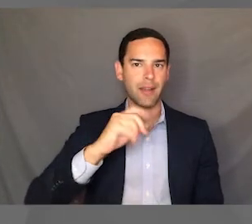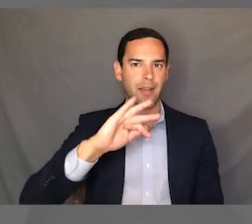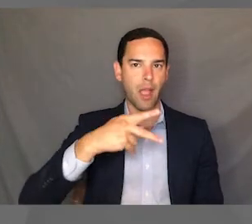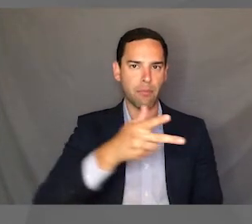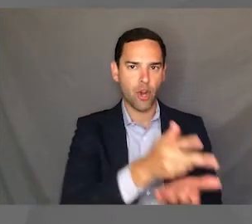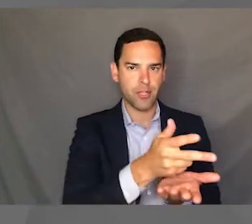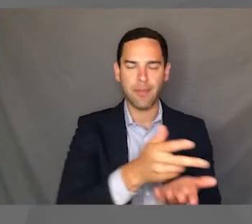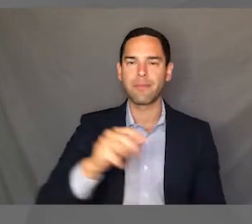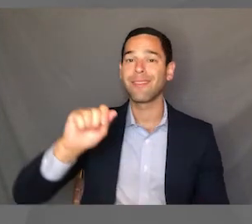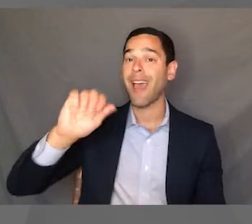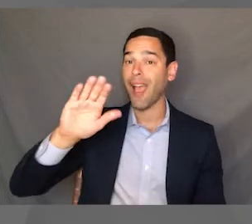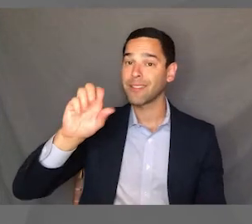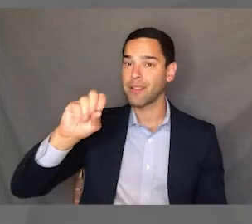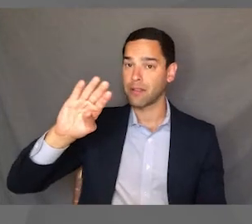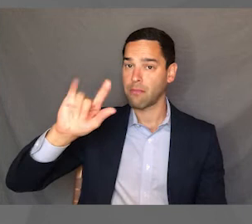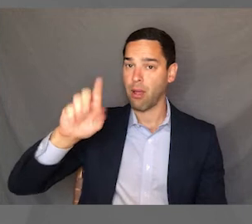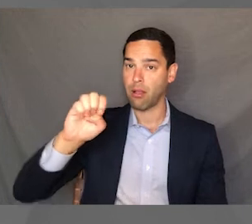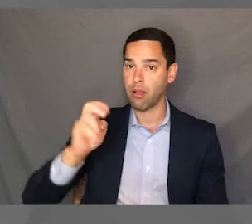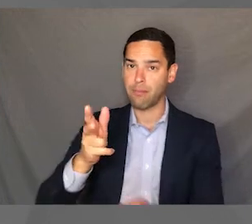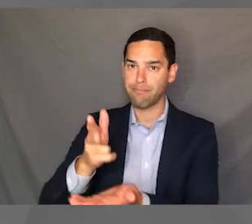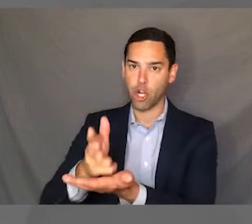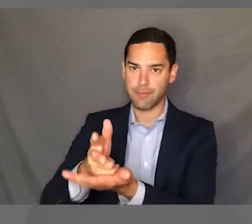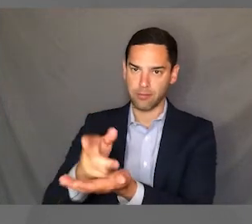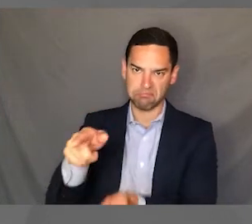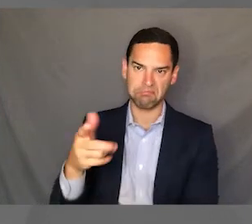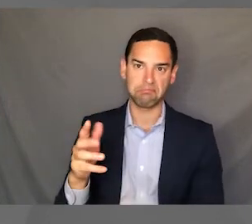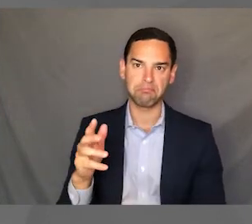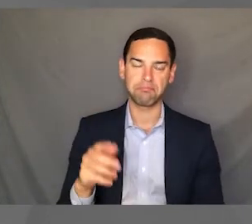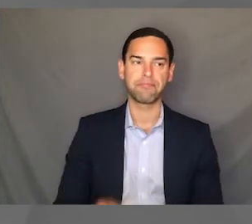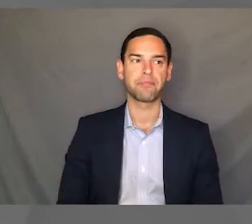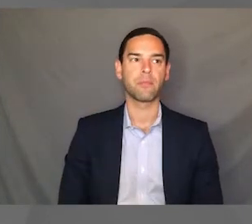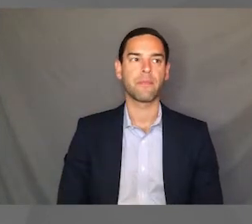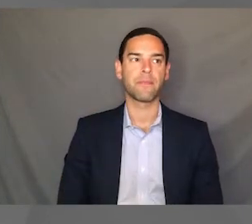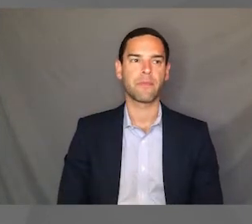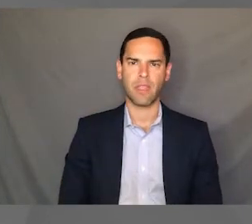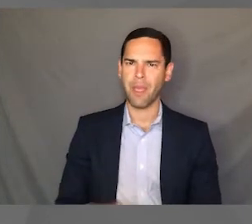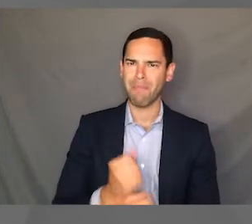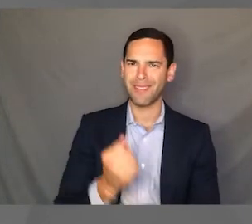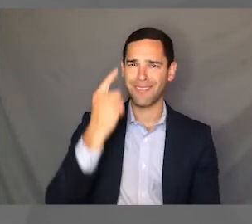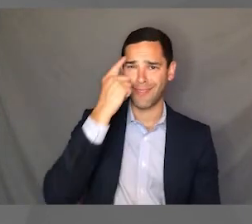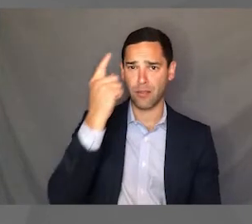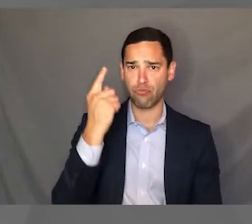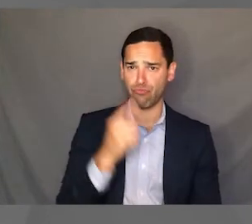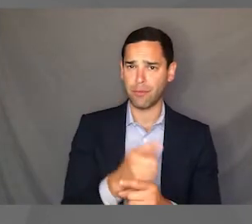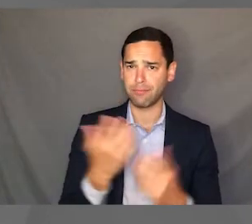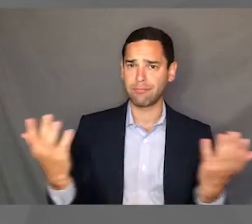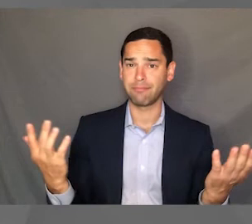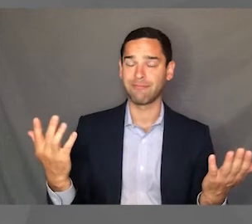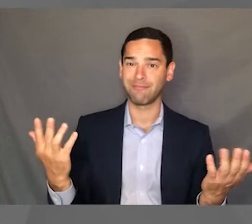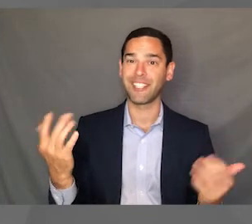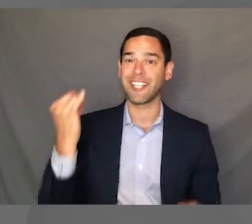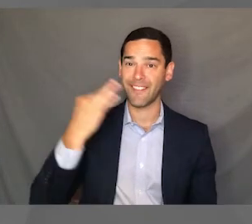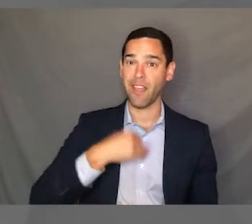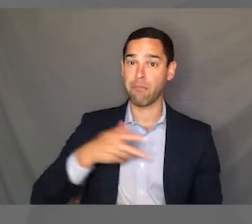the accessible parking space. And that really makes sense if you think about it. If you park in the